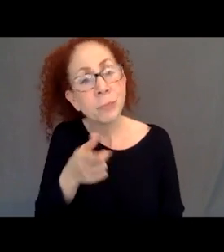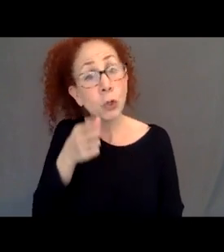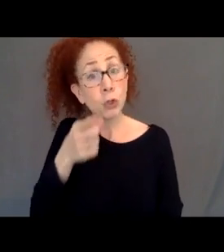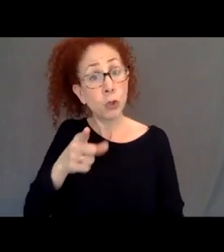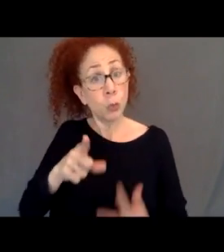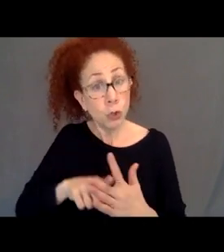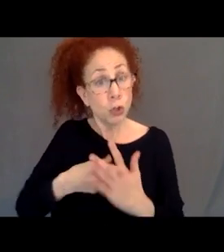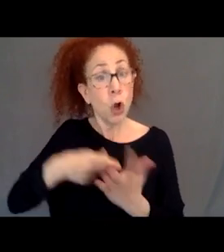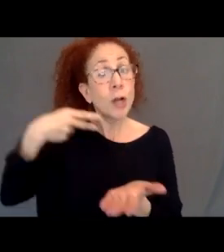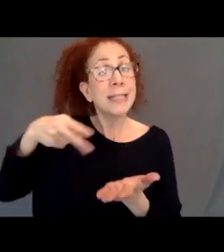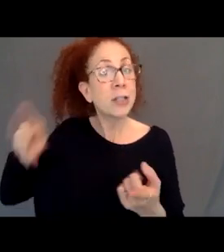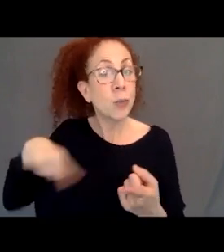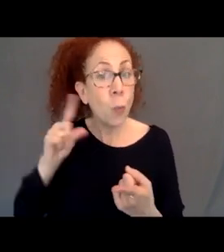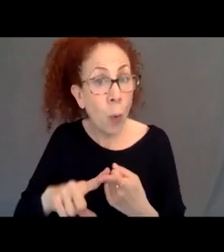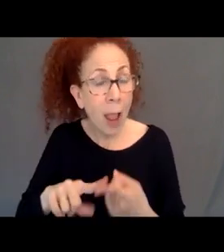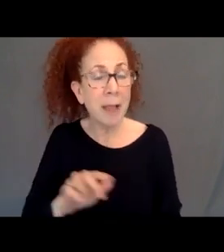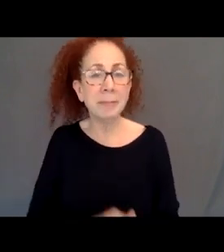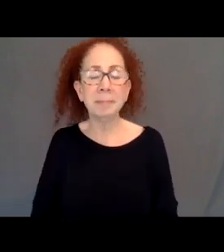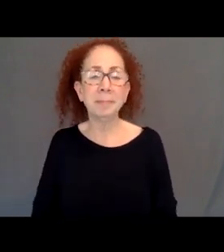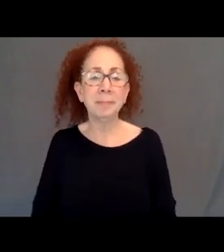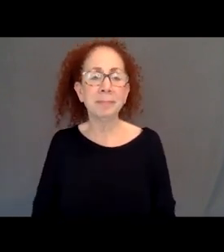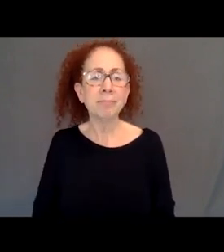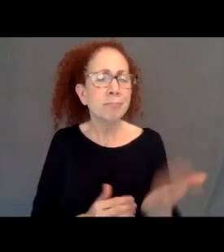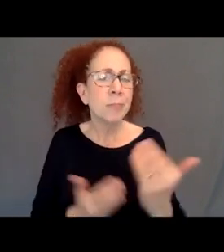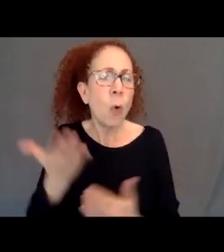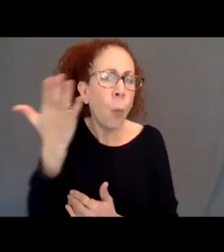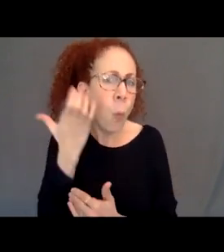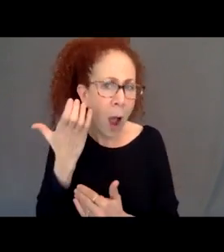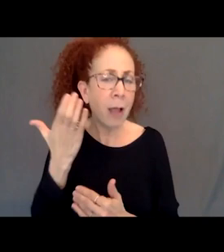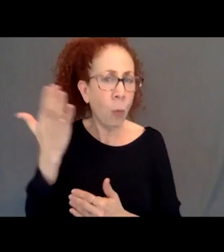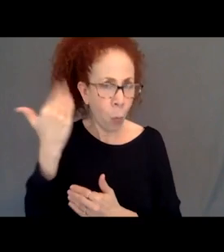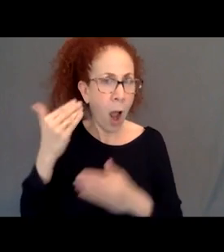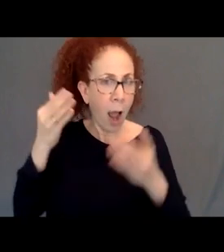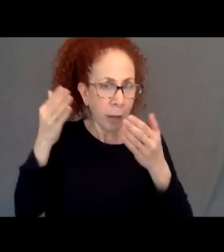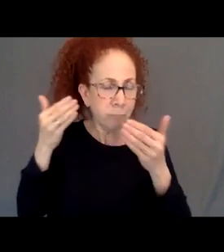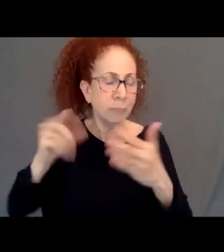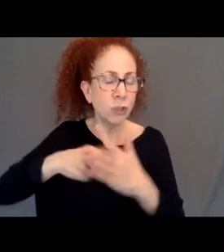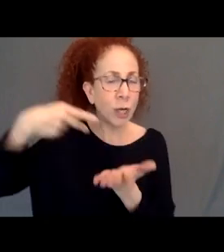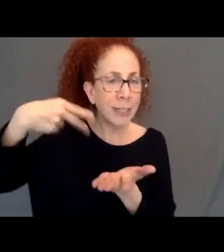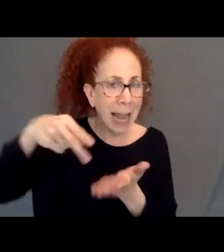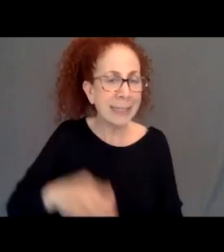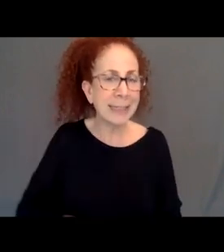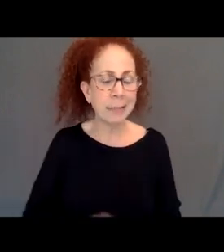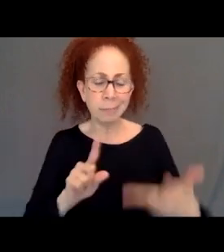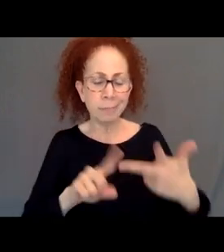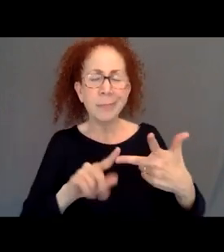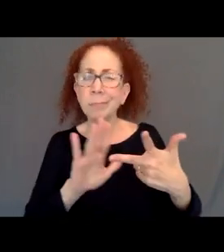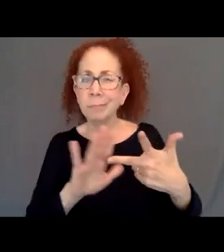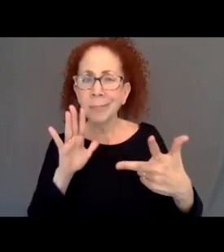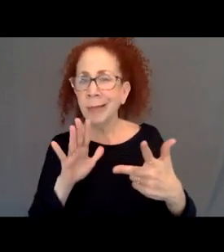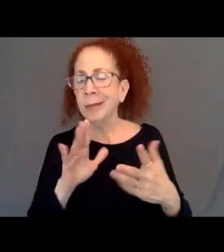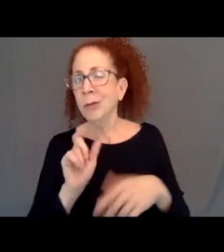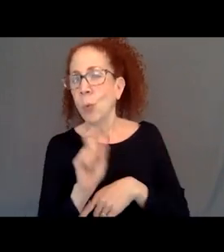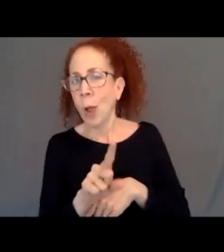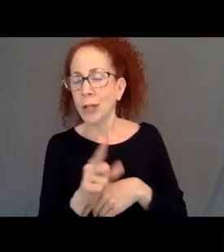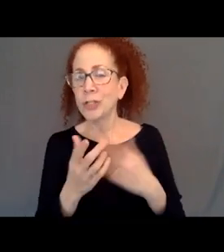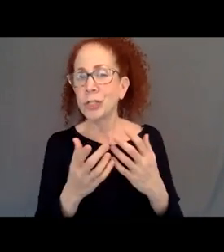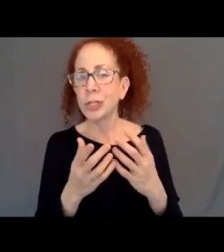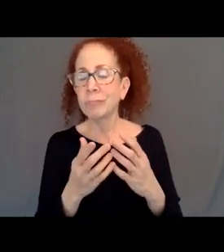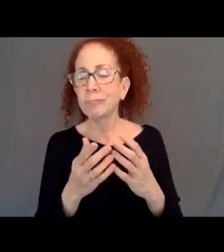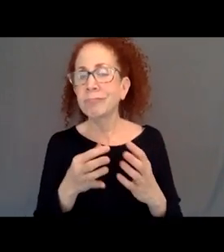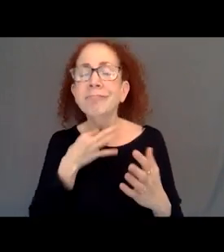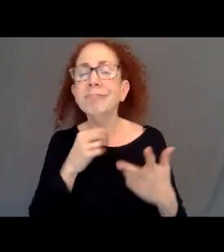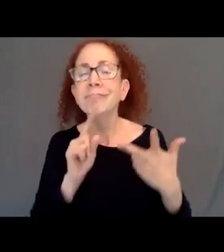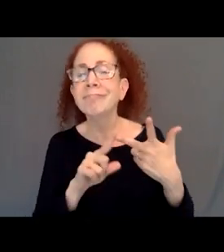you start dancing, talking a little bit about why did you start dancing, and this more abstract question that I find to be the most